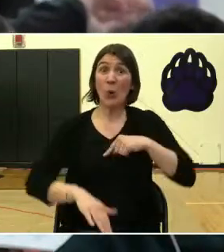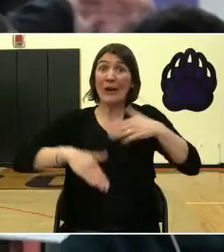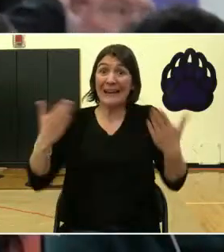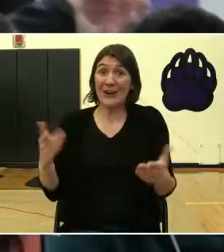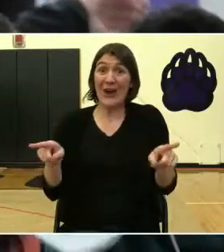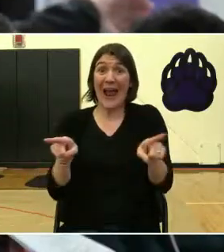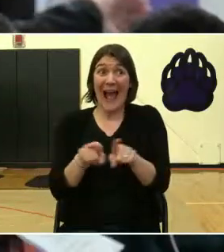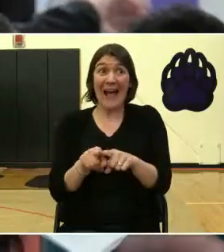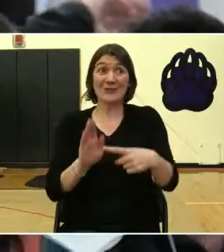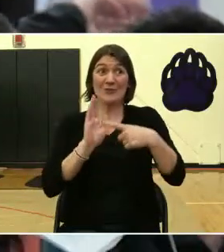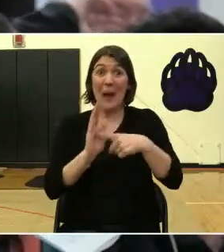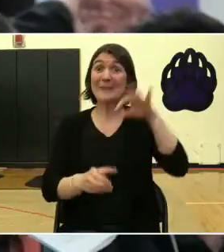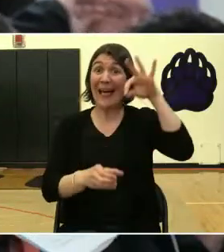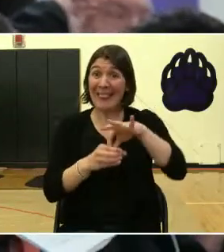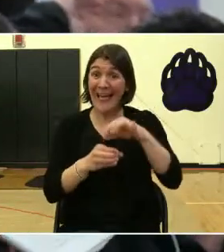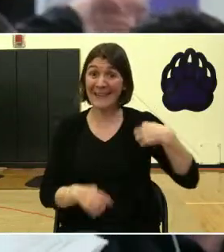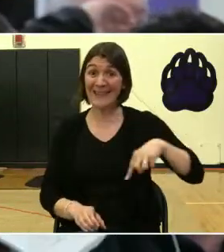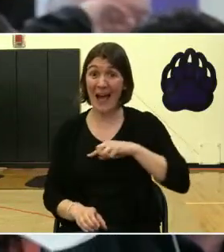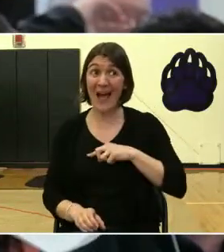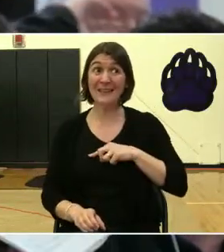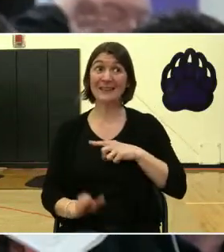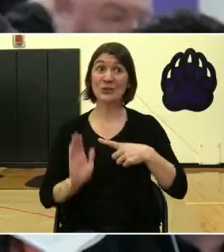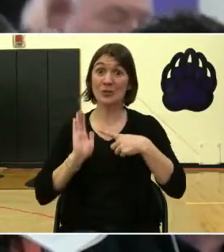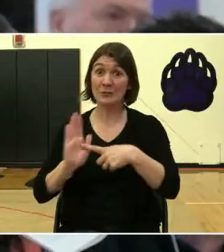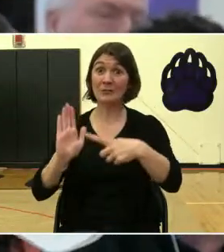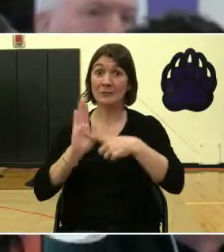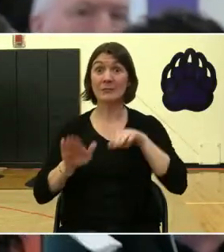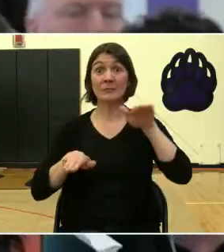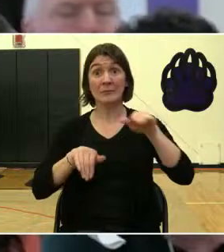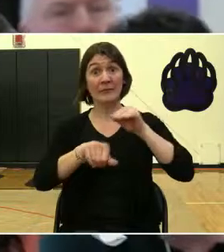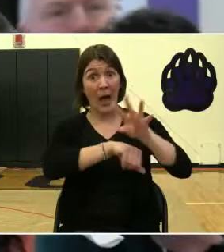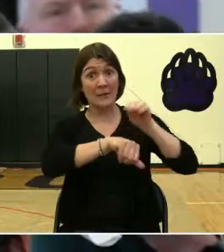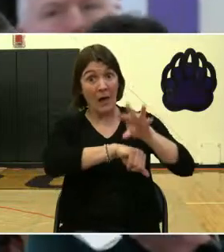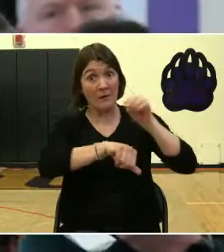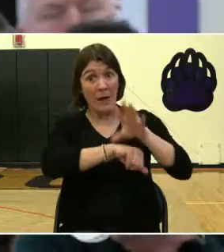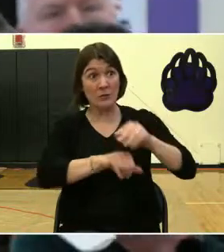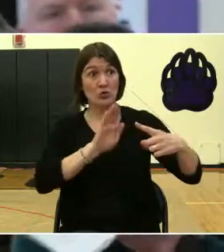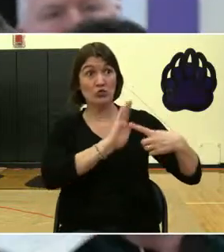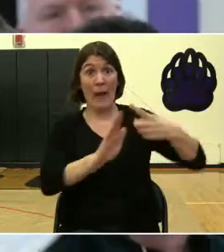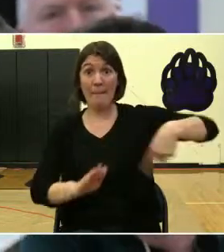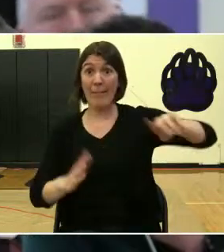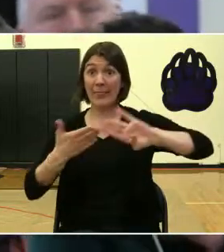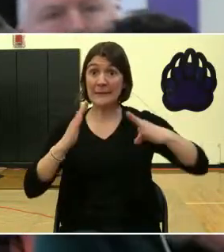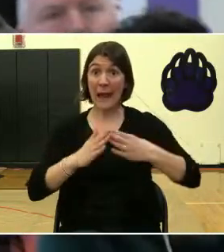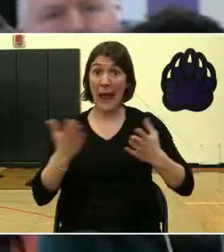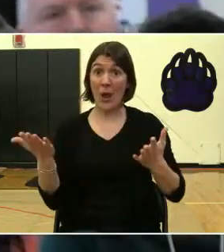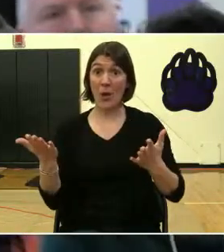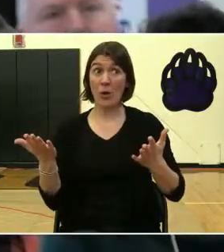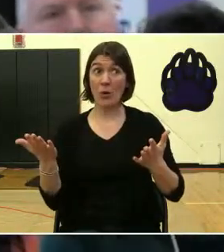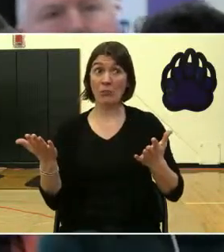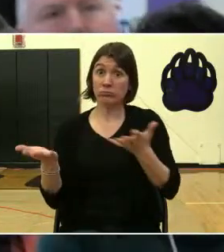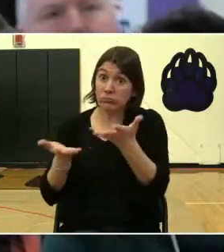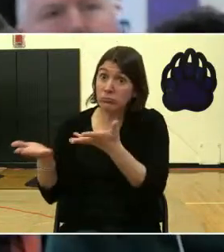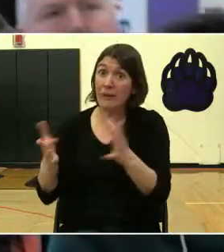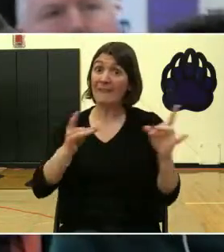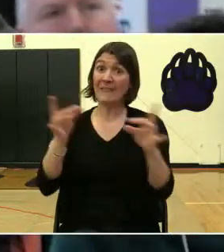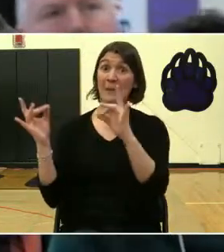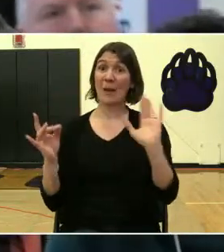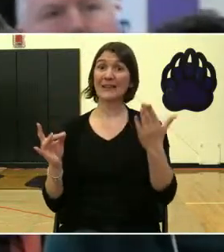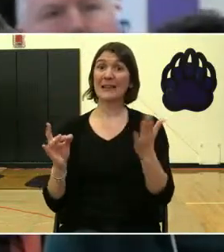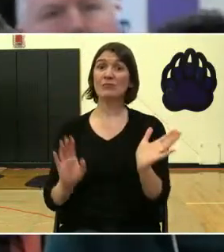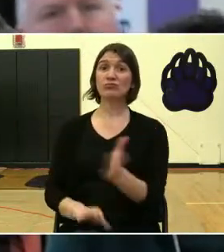here as elected members of the body to um to represent people in the town and our input is